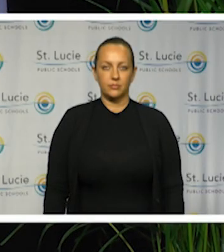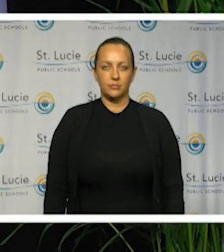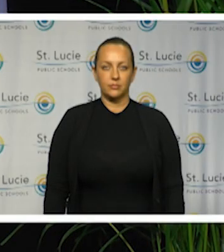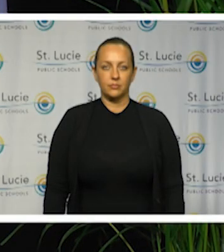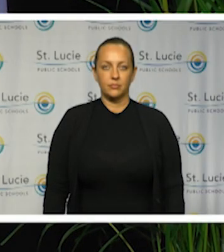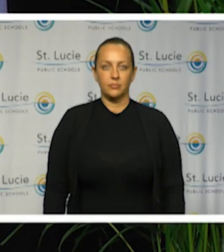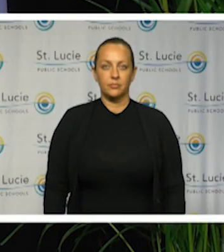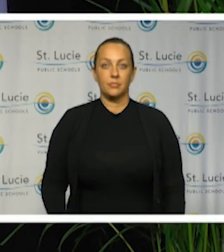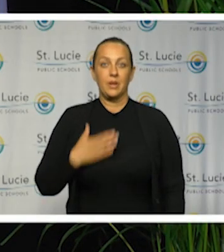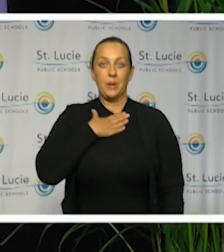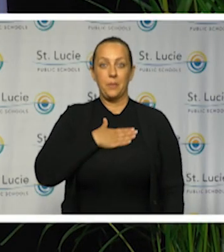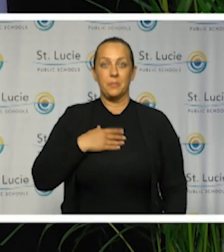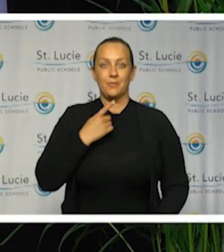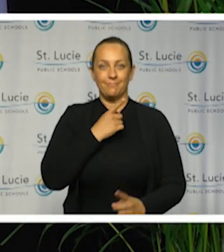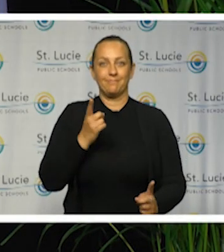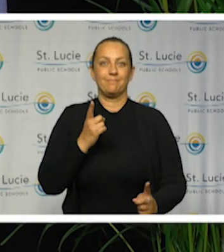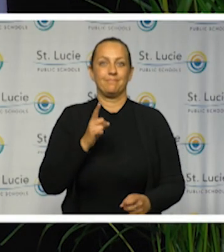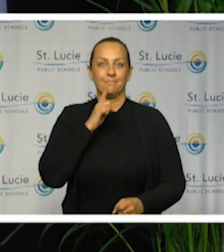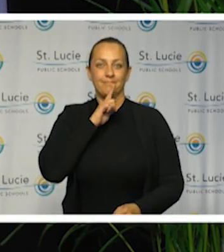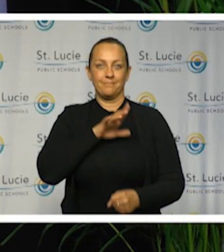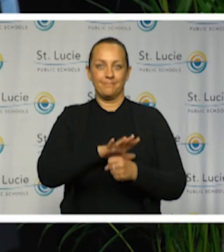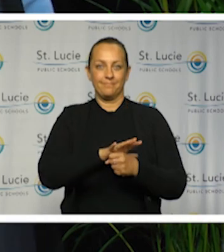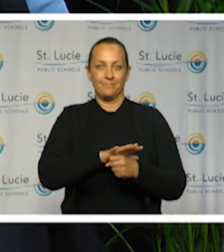Please recite the Pledge of Allegiance.